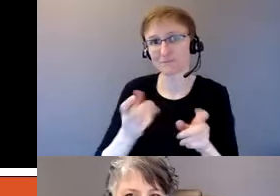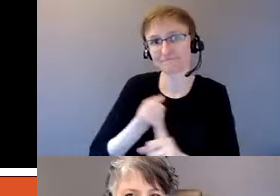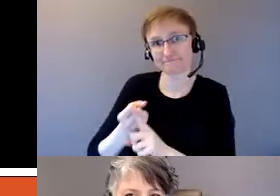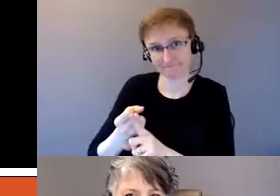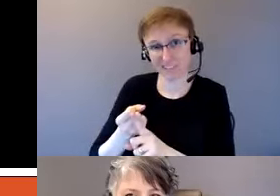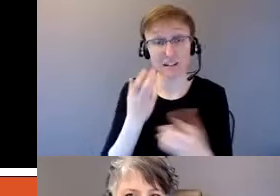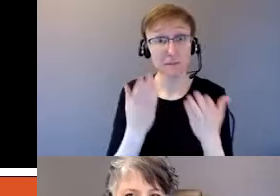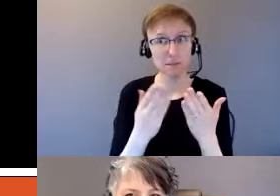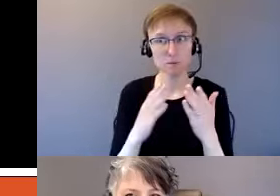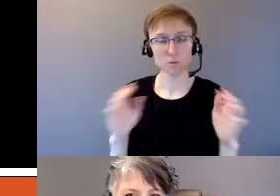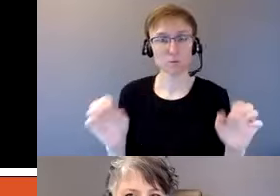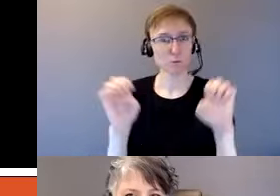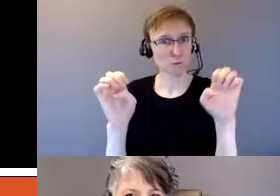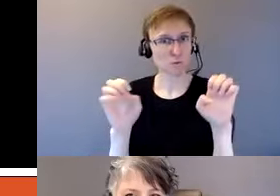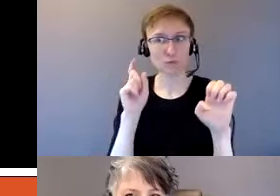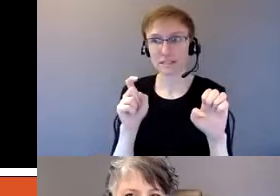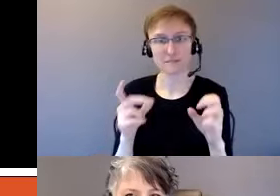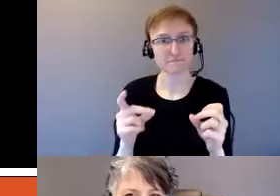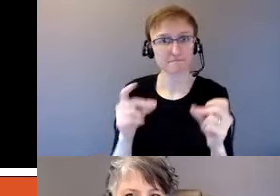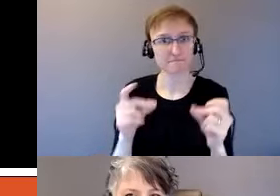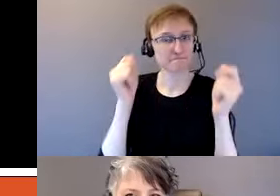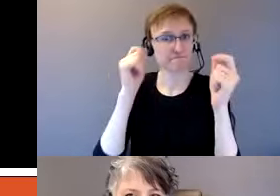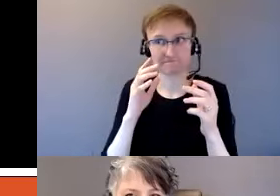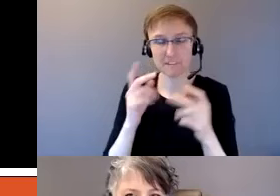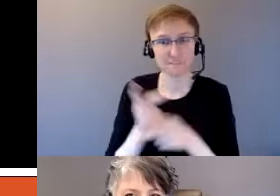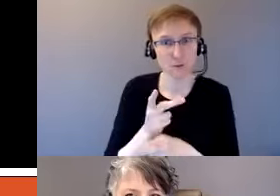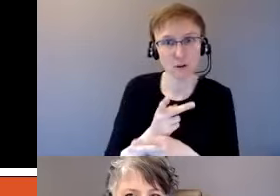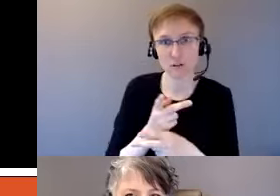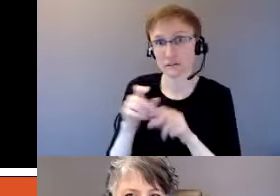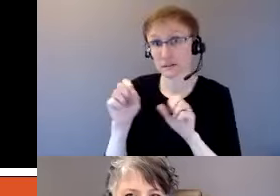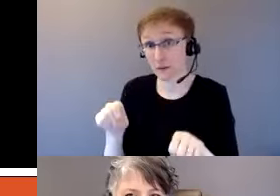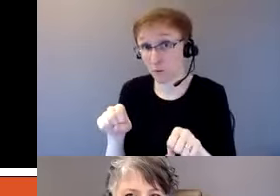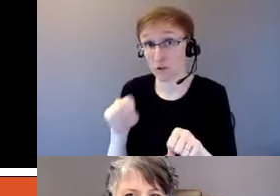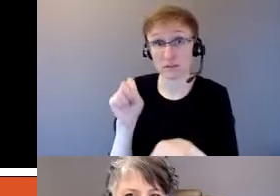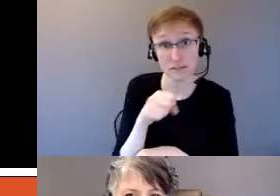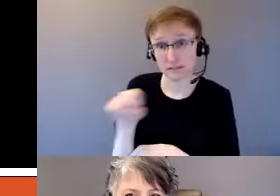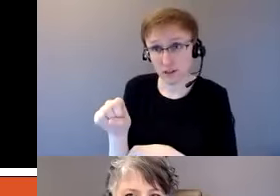assess and establish if they're capable or not of making a decision regarding admission.